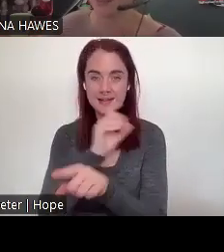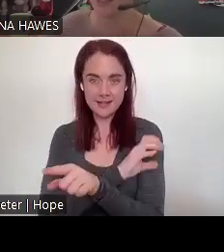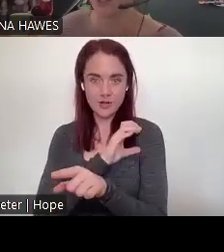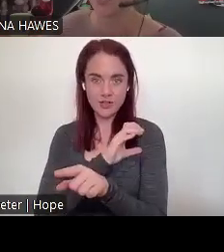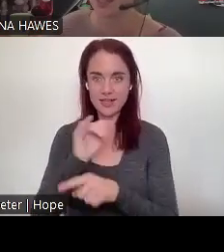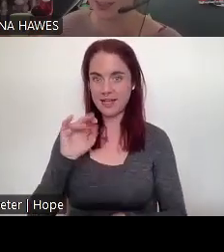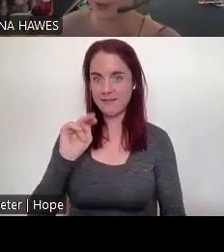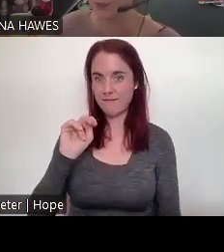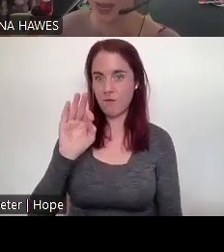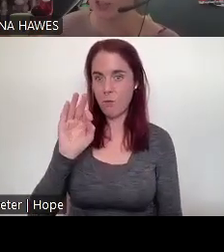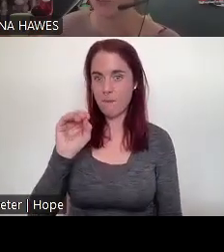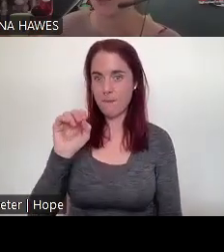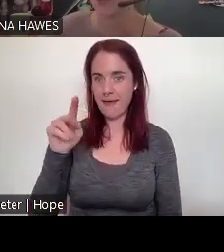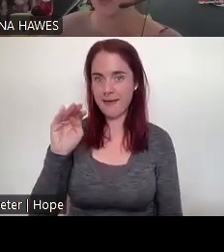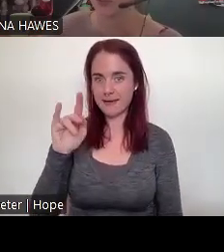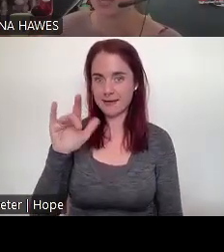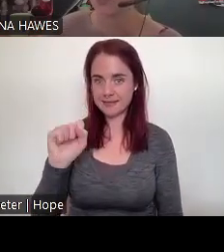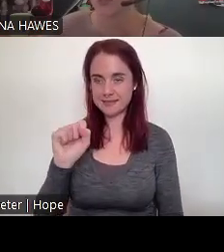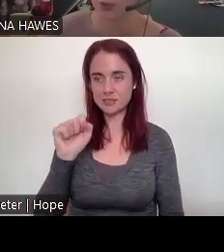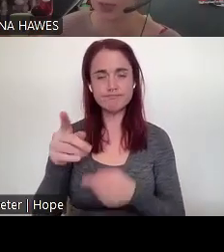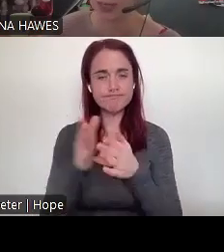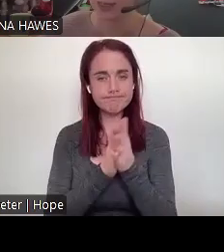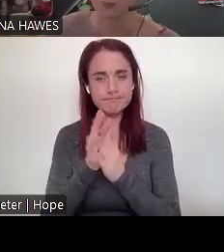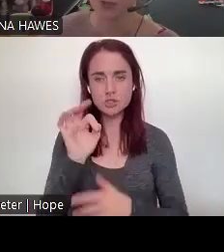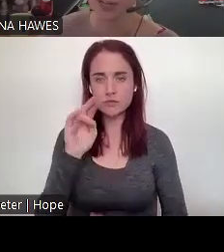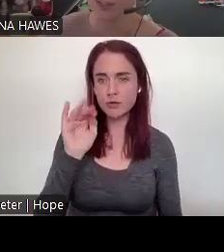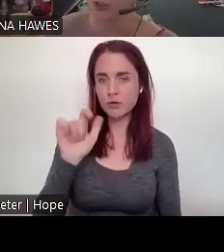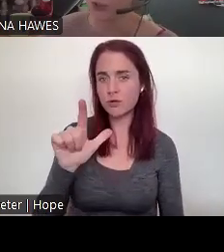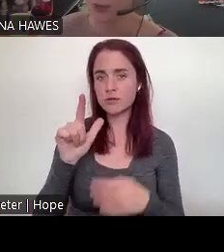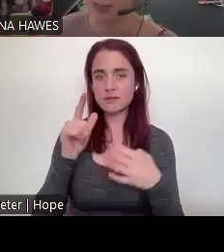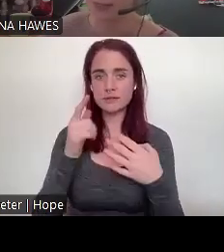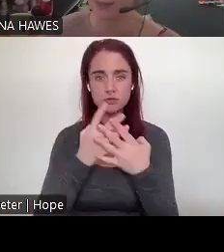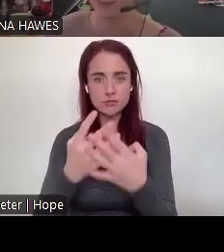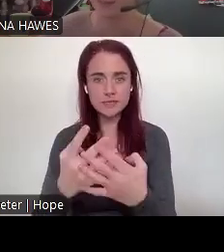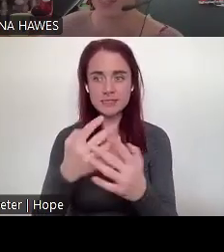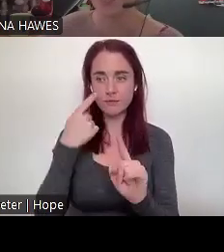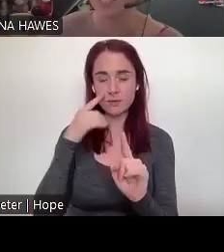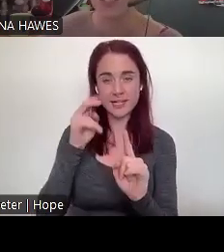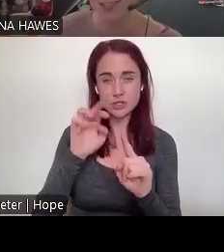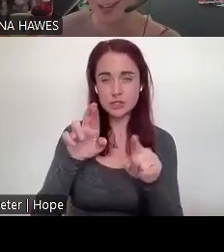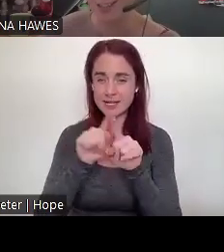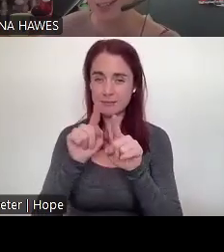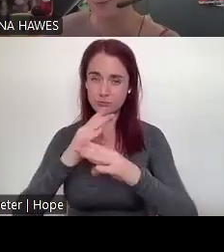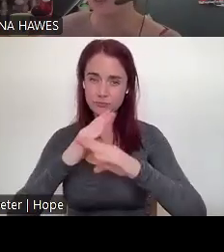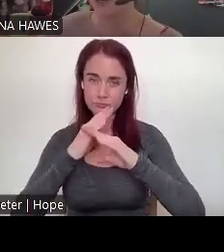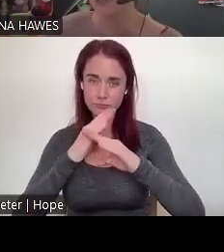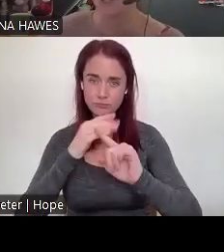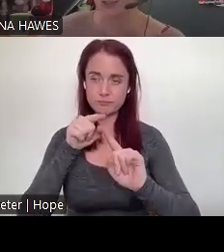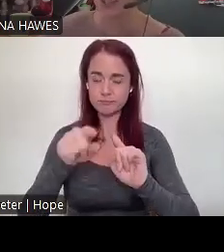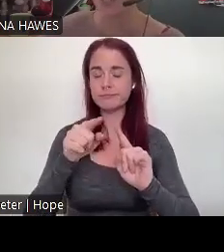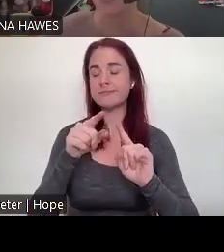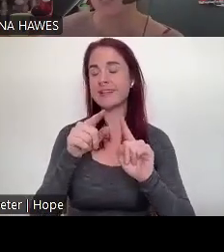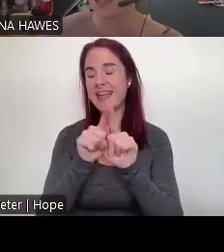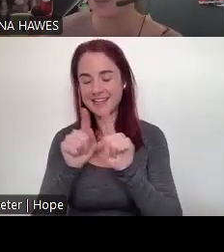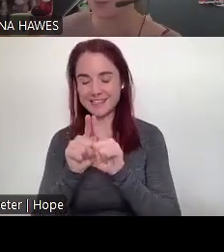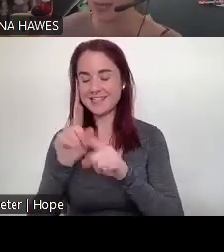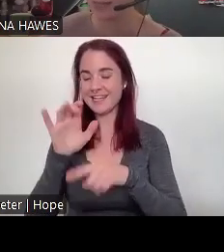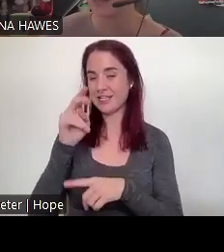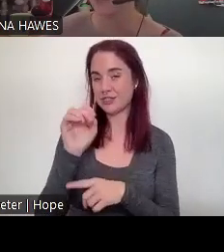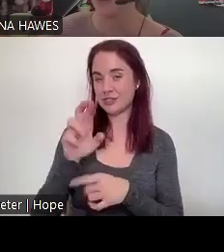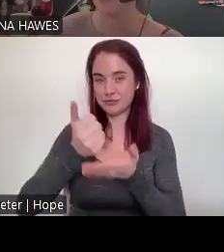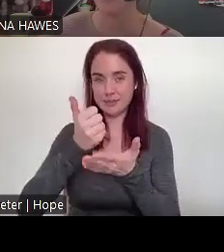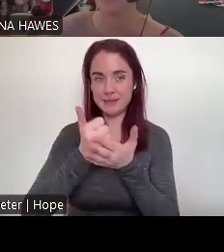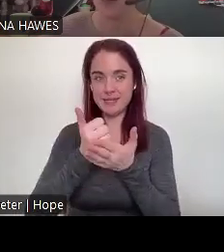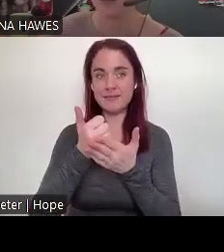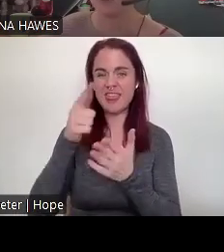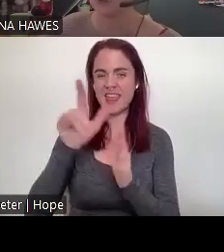informatics. She has a clinical passion for cervical cancer screening and precancer treatment. This fits nicely with a large interest in